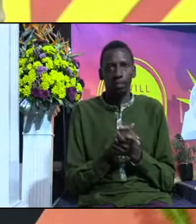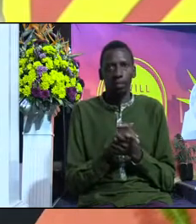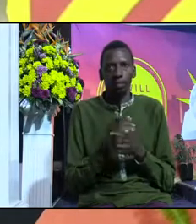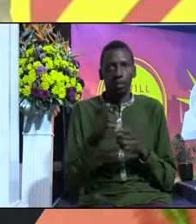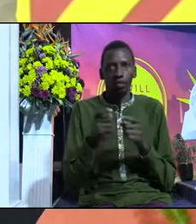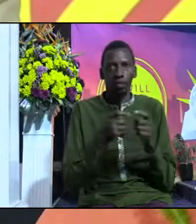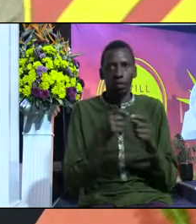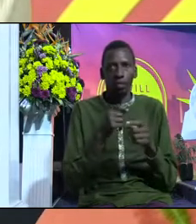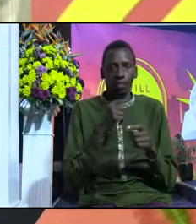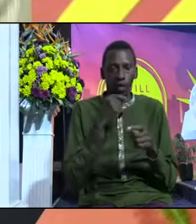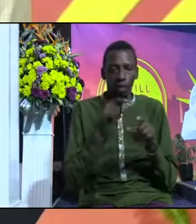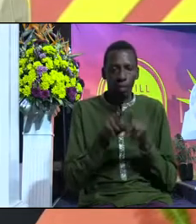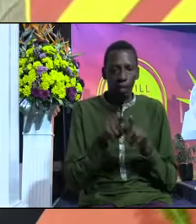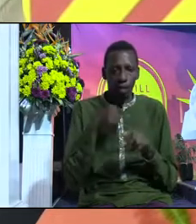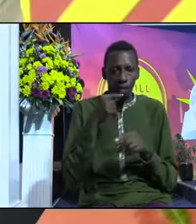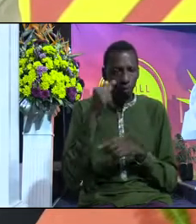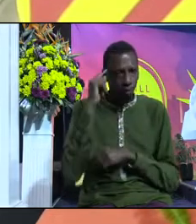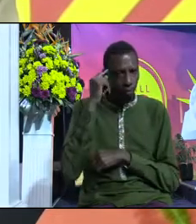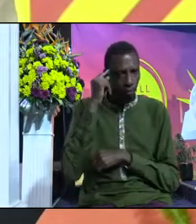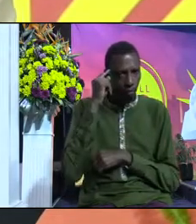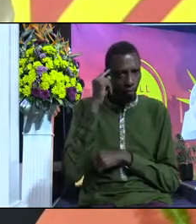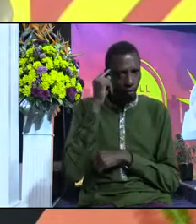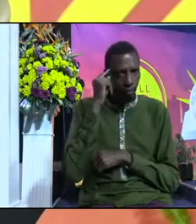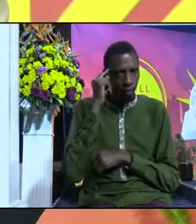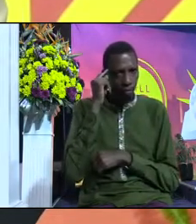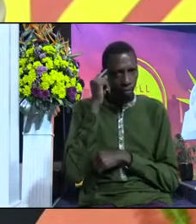who has on his mind